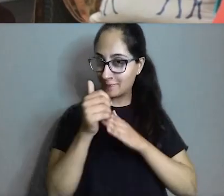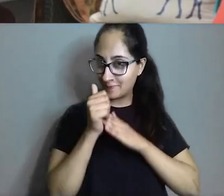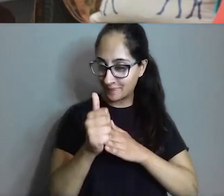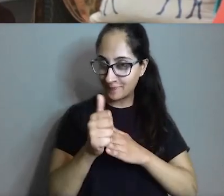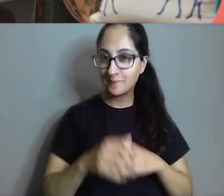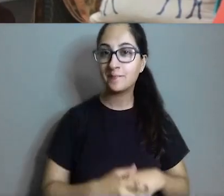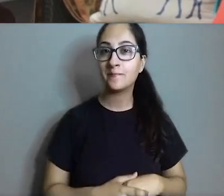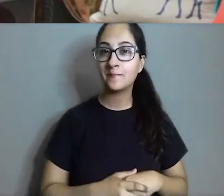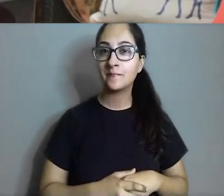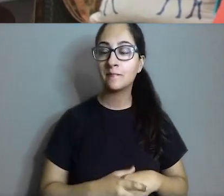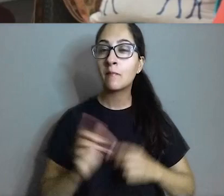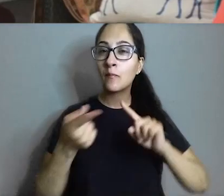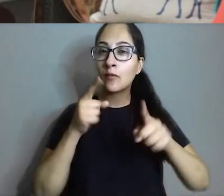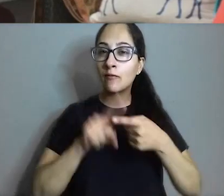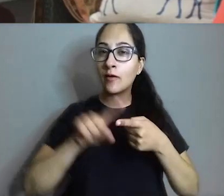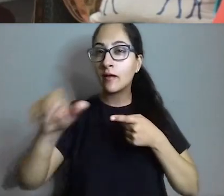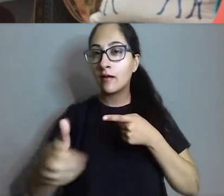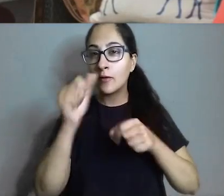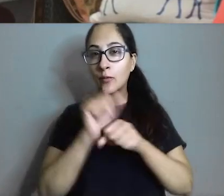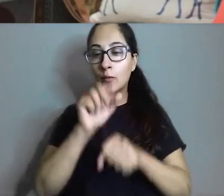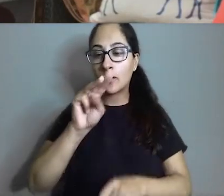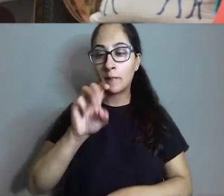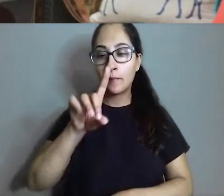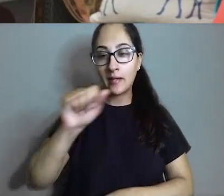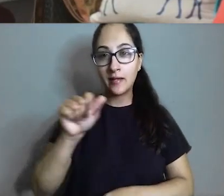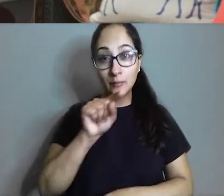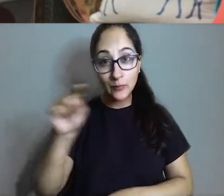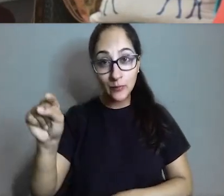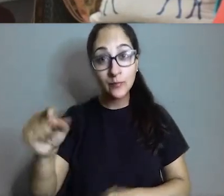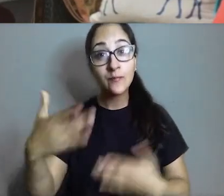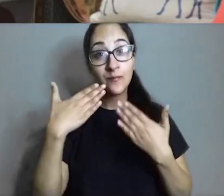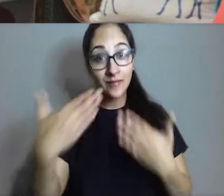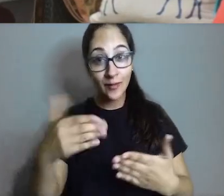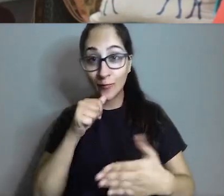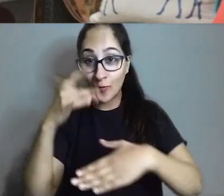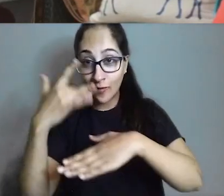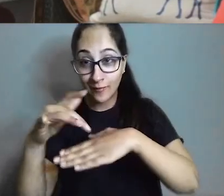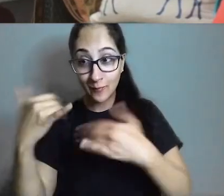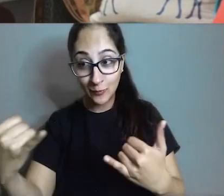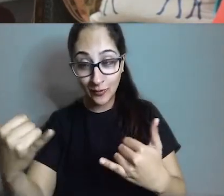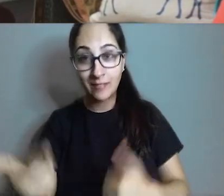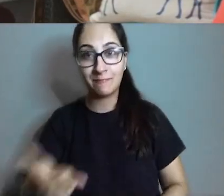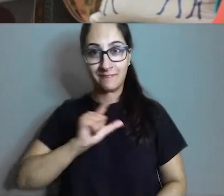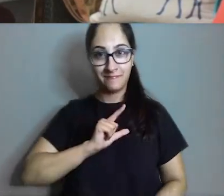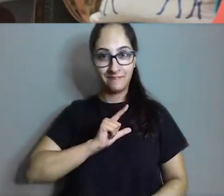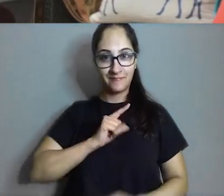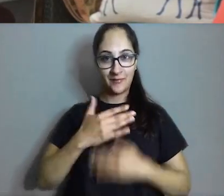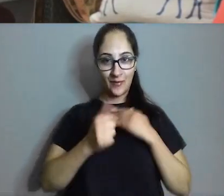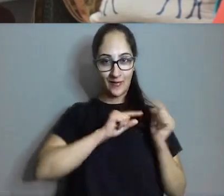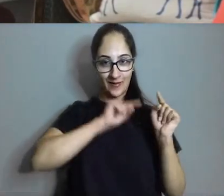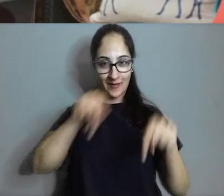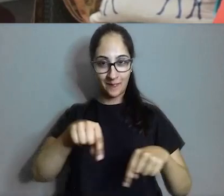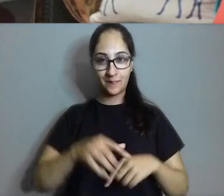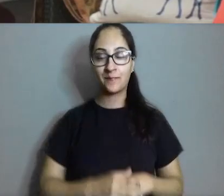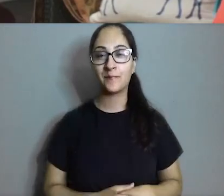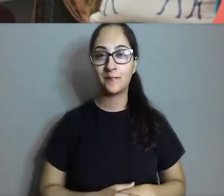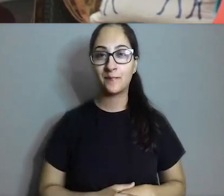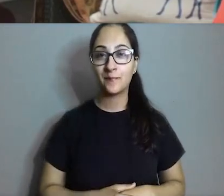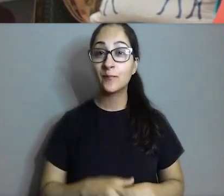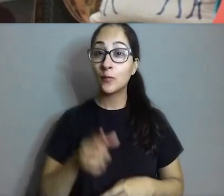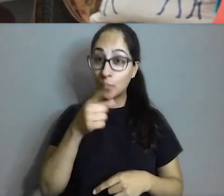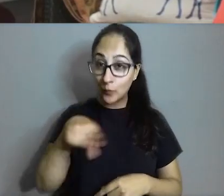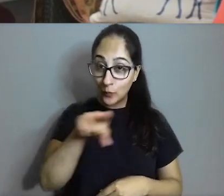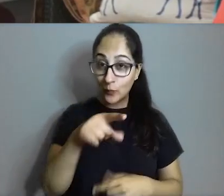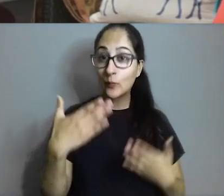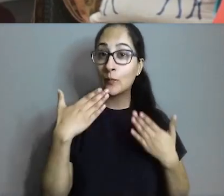media friends in Canada for being unavailable. And thank you at home for dressing up in your finest sweatpants and inviting me